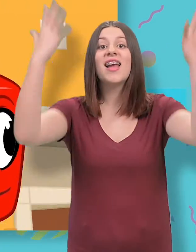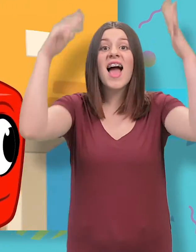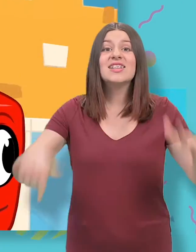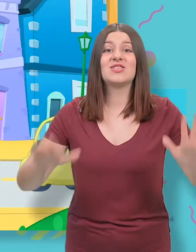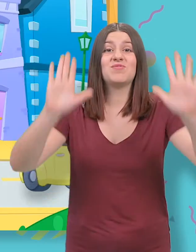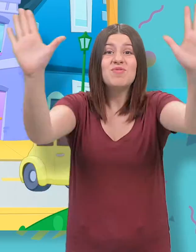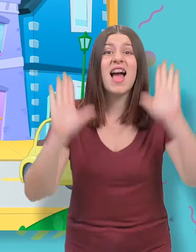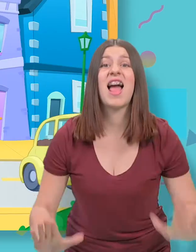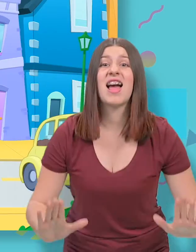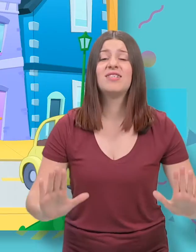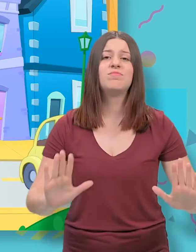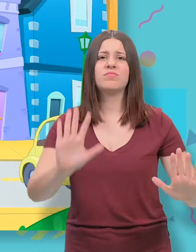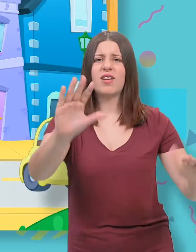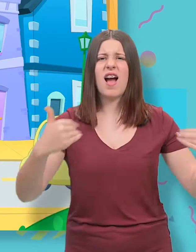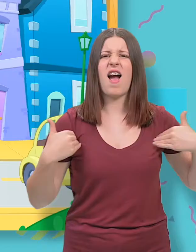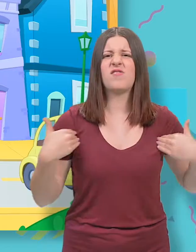Yay!